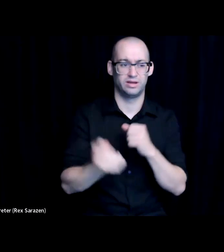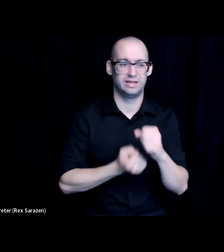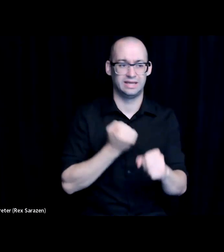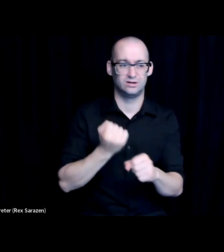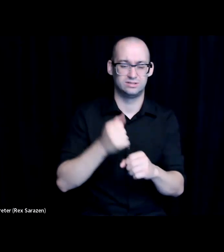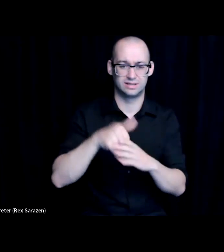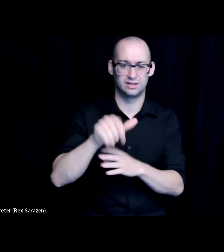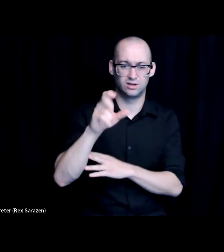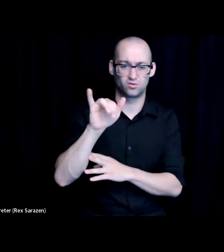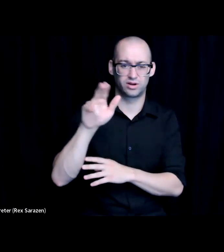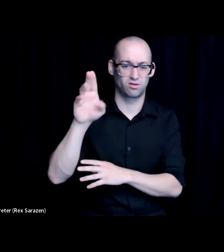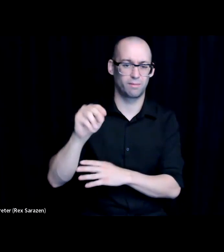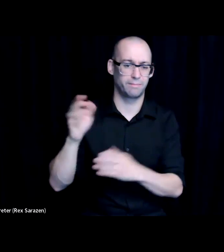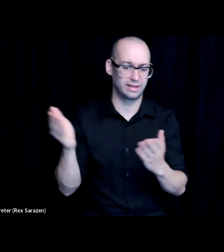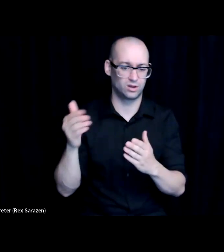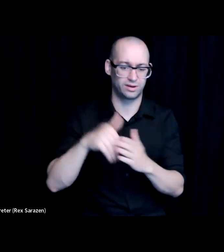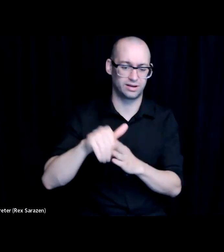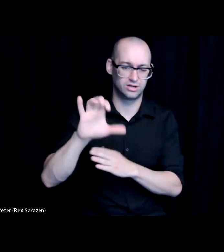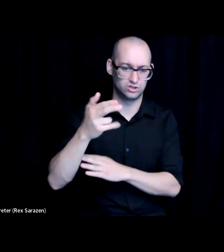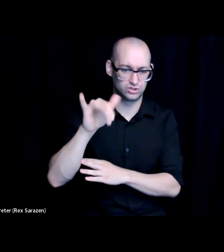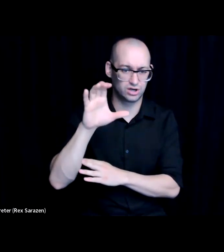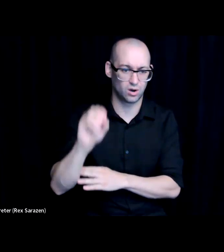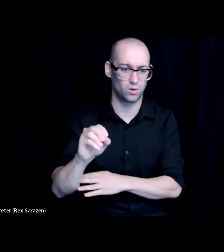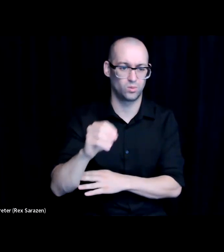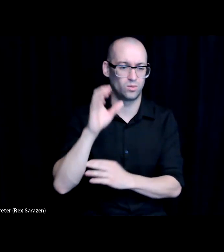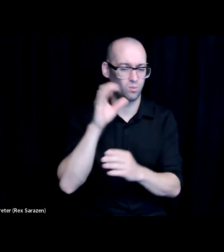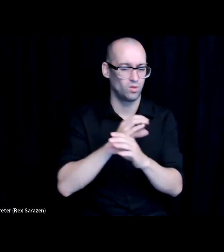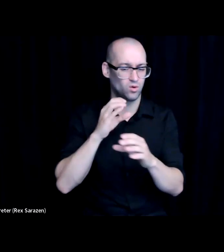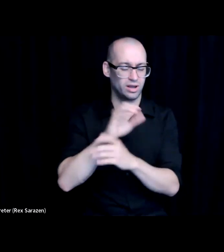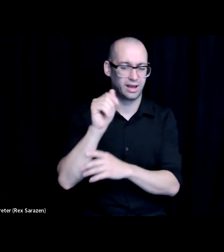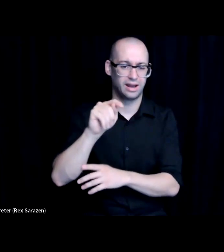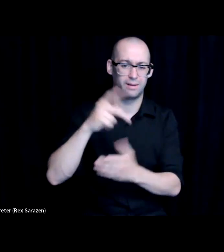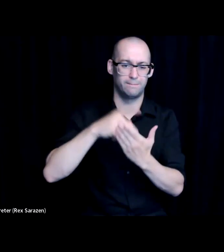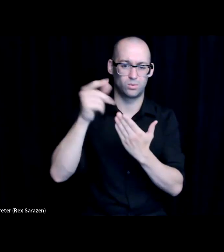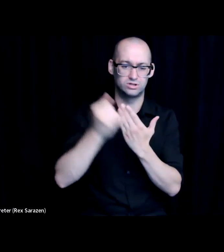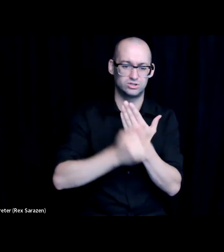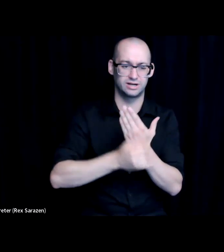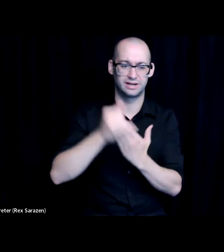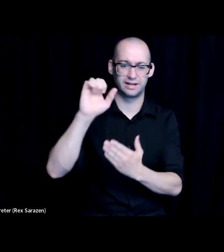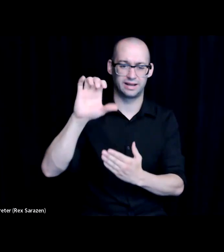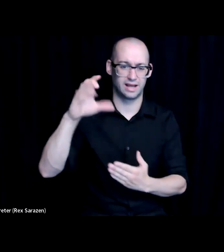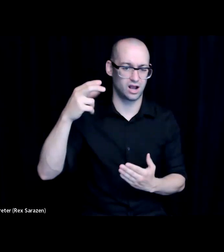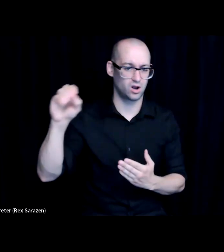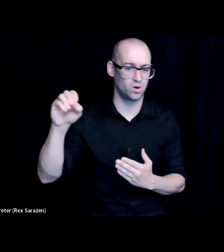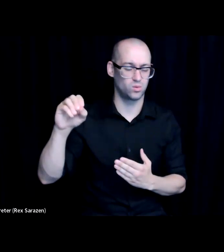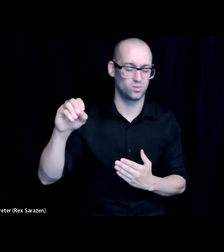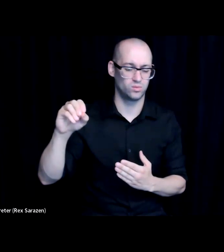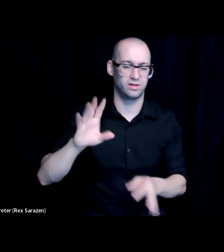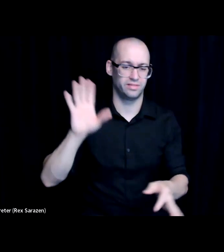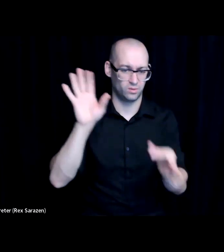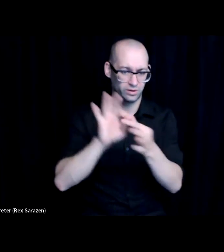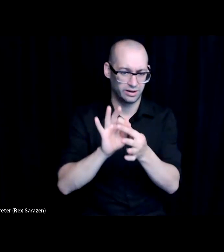here in Chico. And so we're looking at projects such as Project Echo, which would